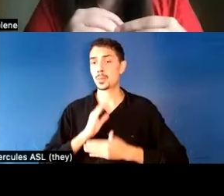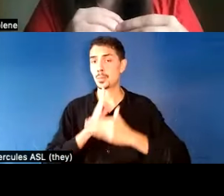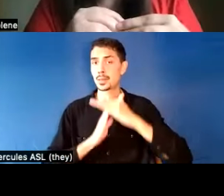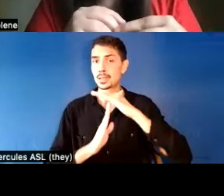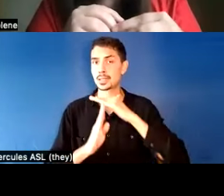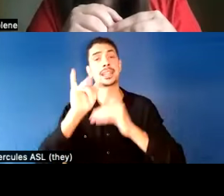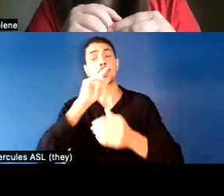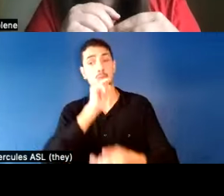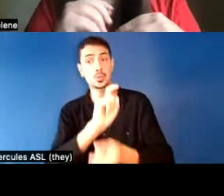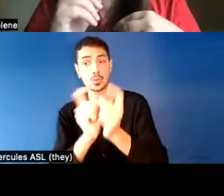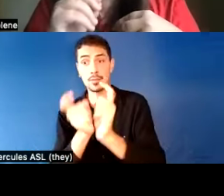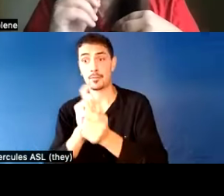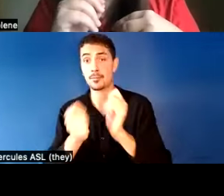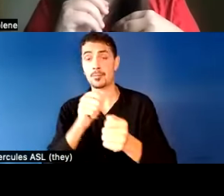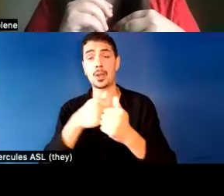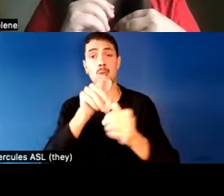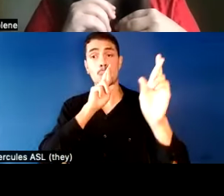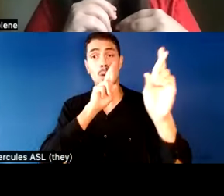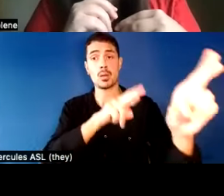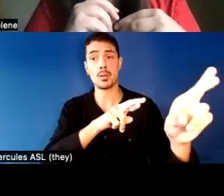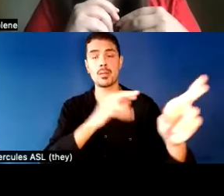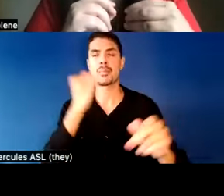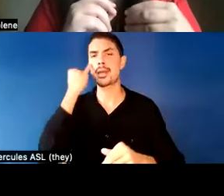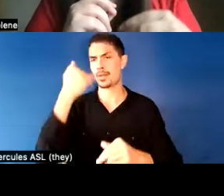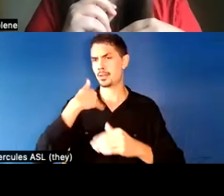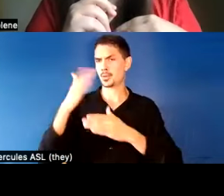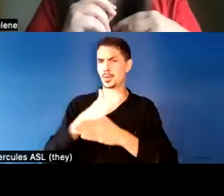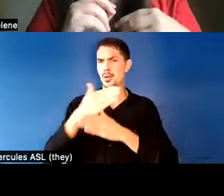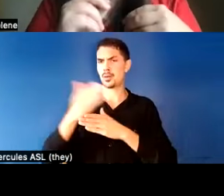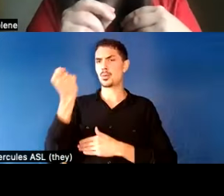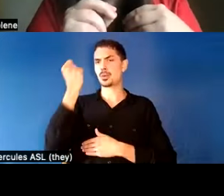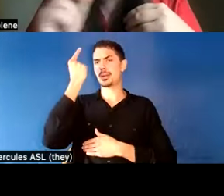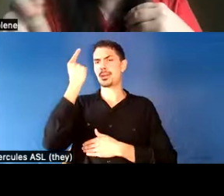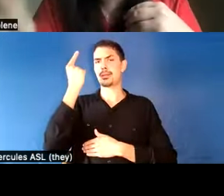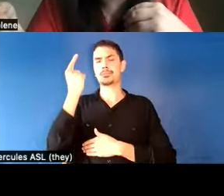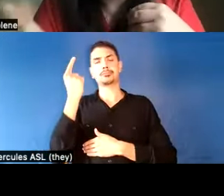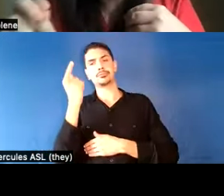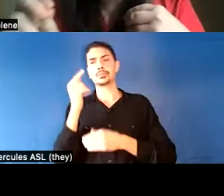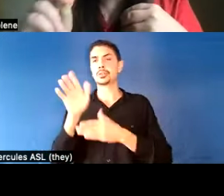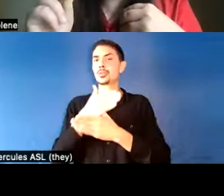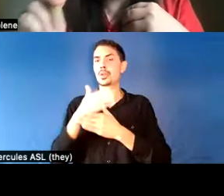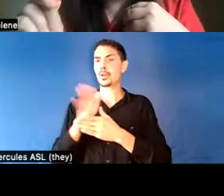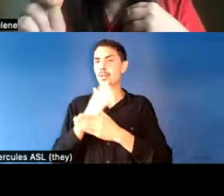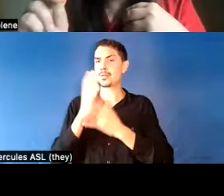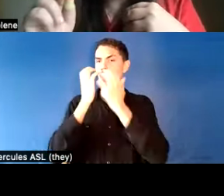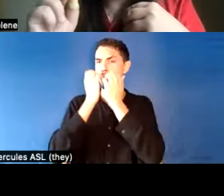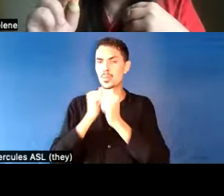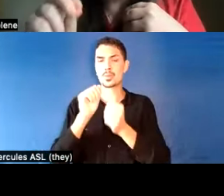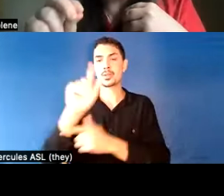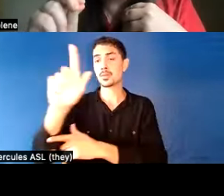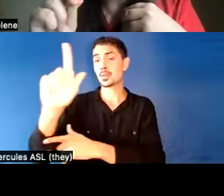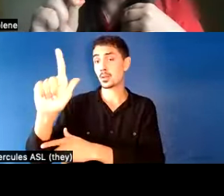responding together? If you had a shared understanding or a shared value on your team of love